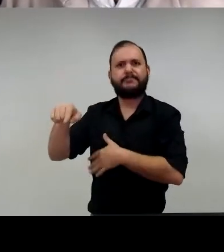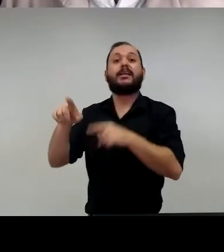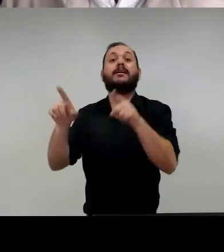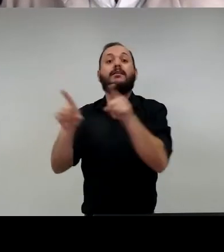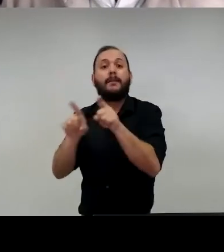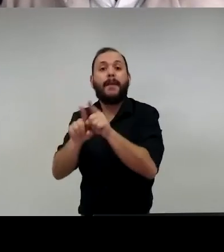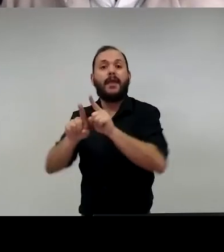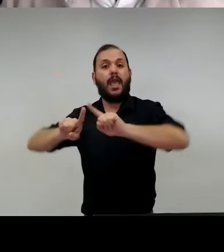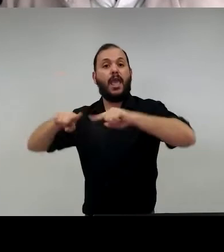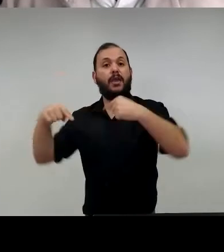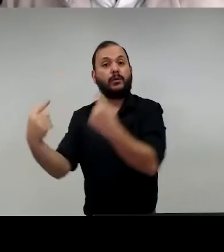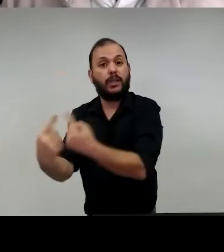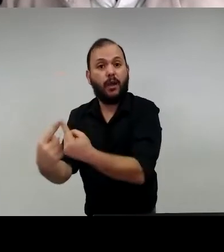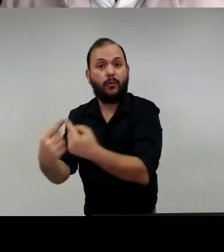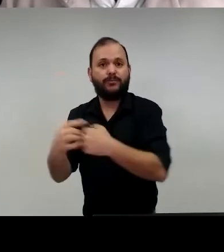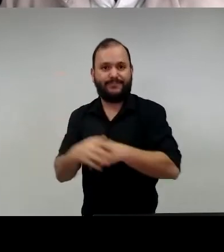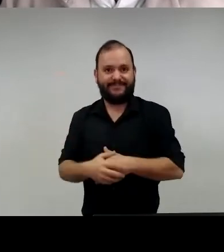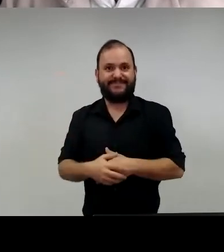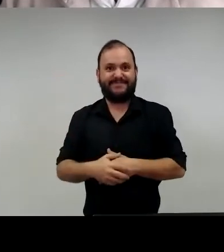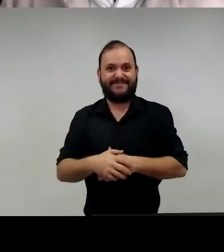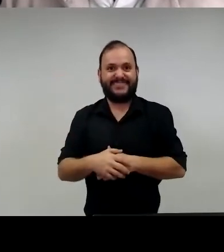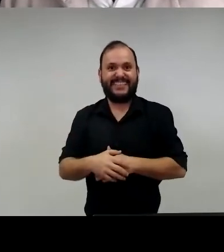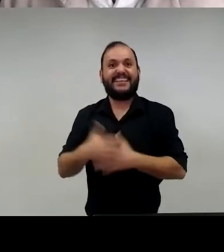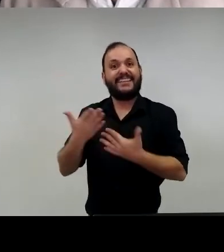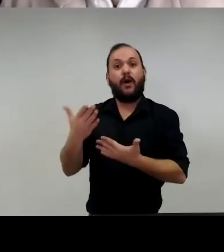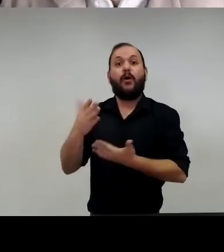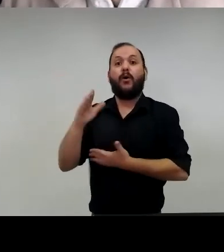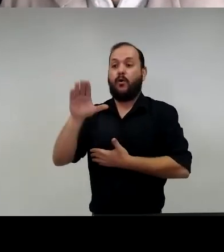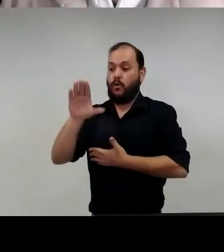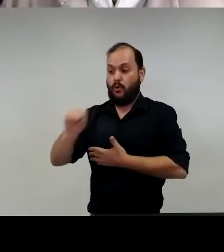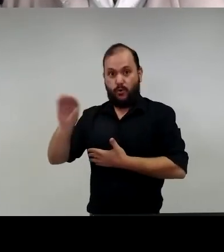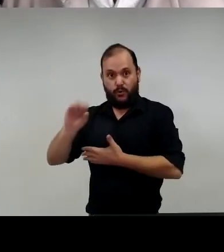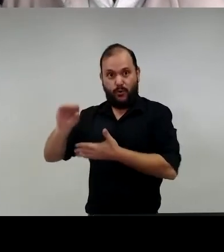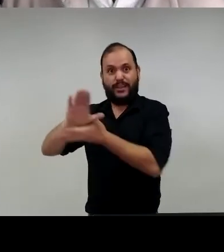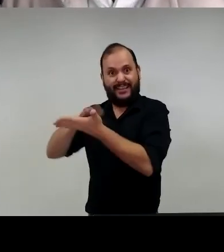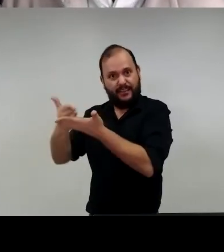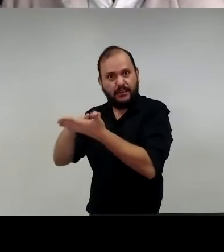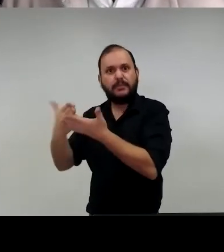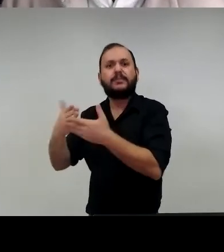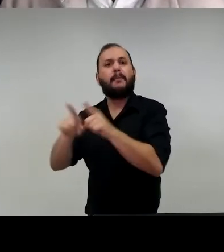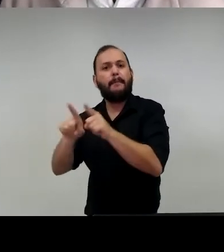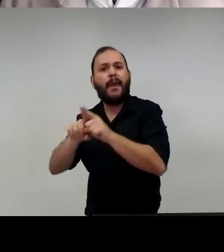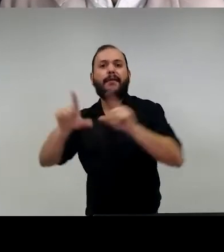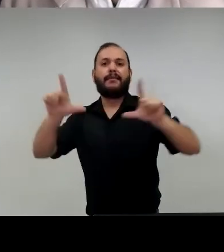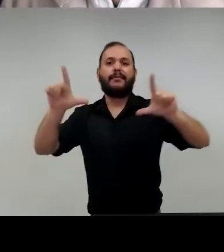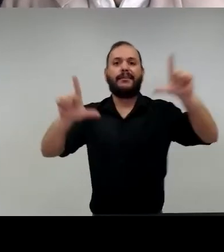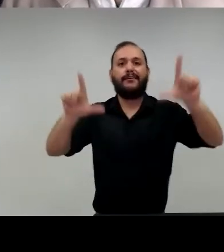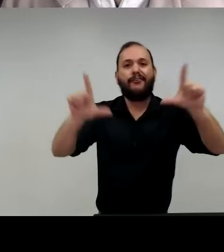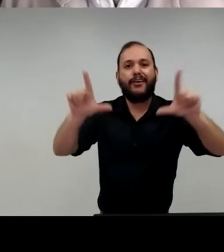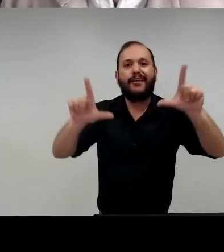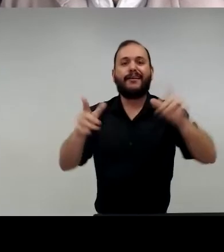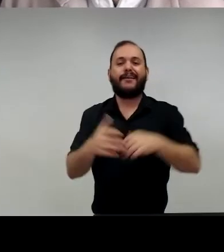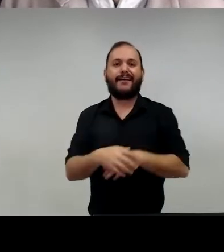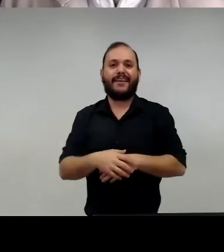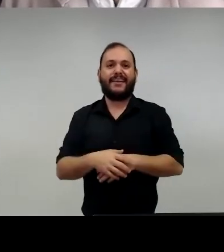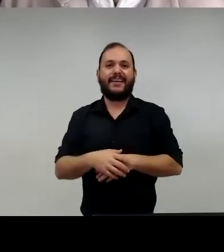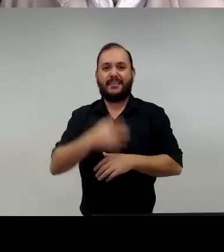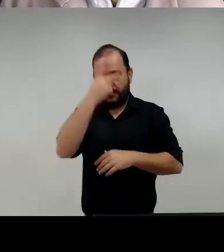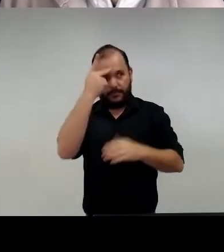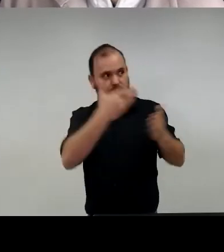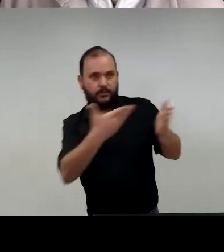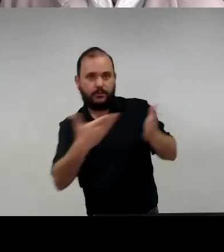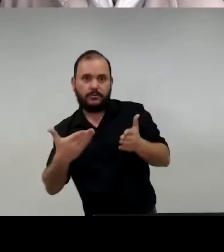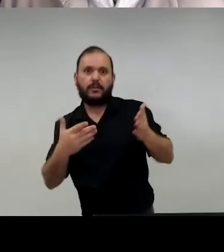Conference interpreters work for TV, mostly when there are important speeches by heads of state